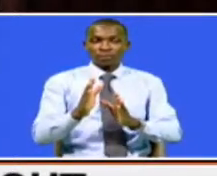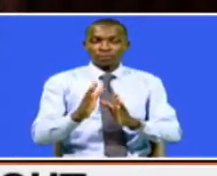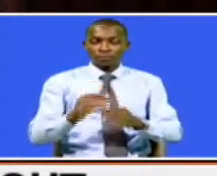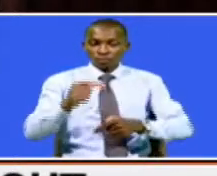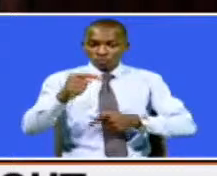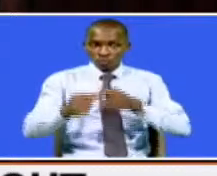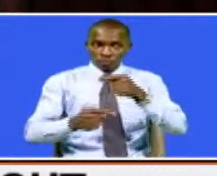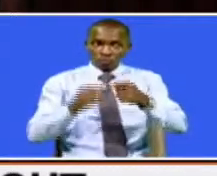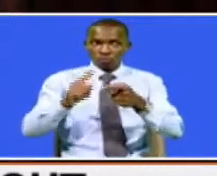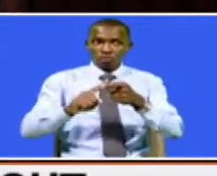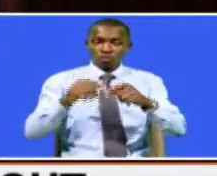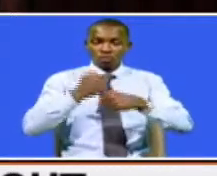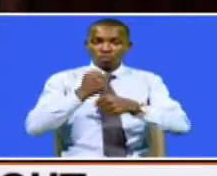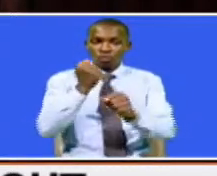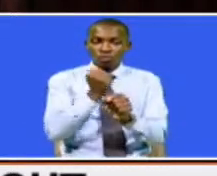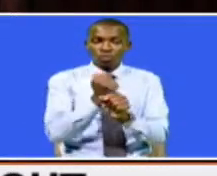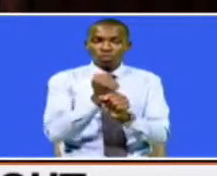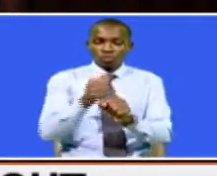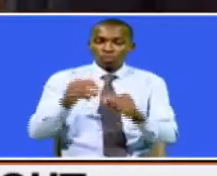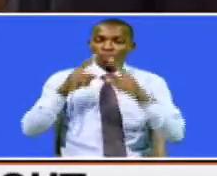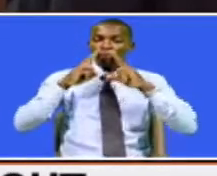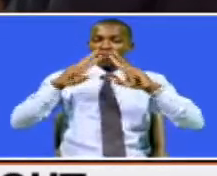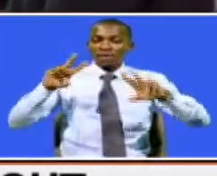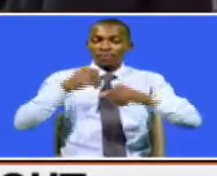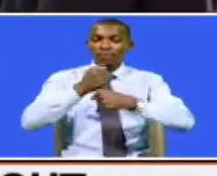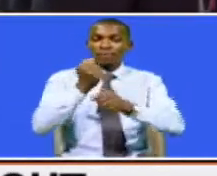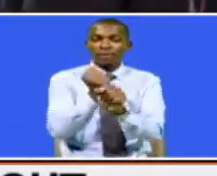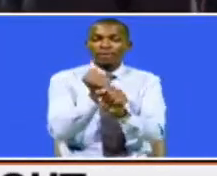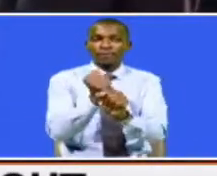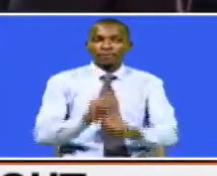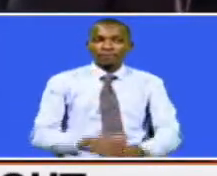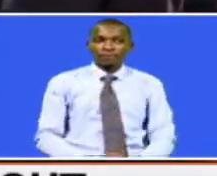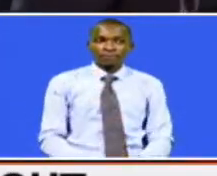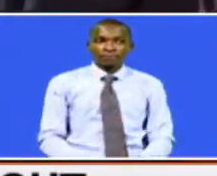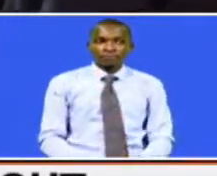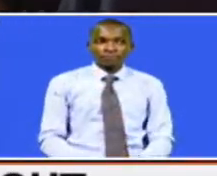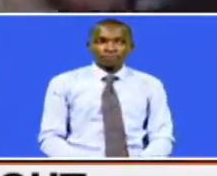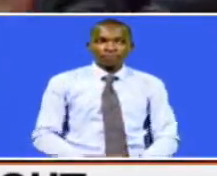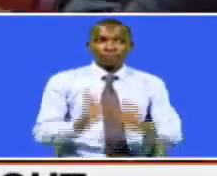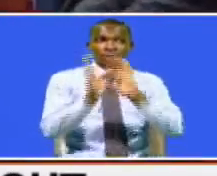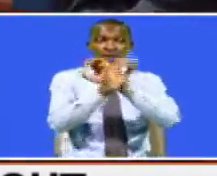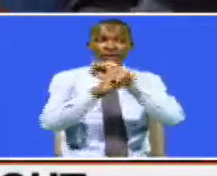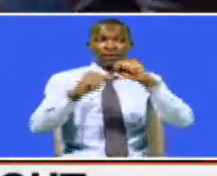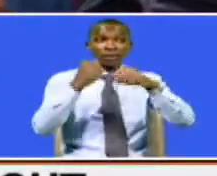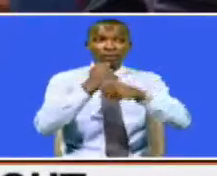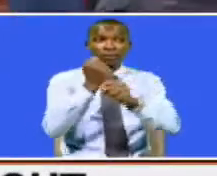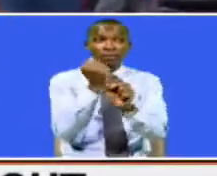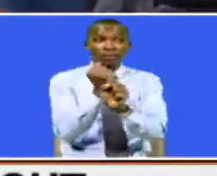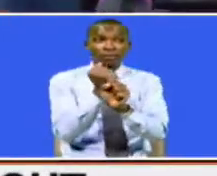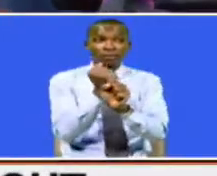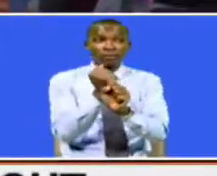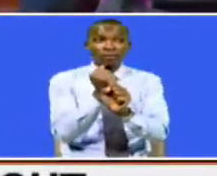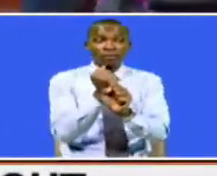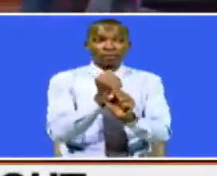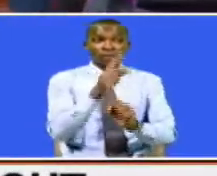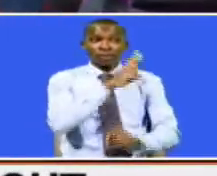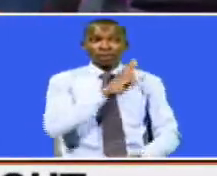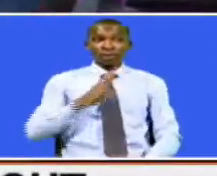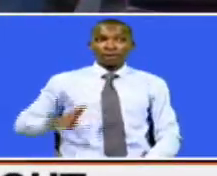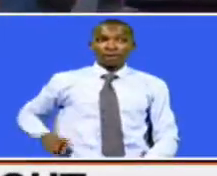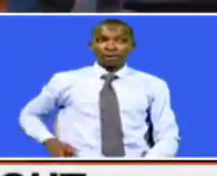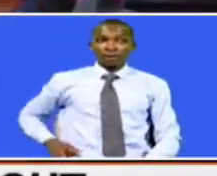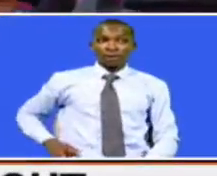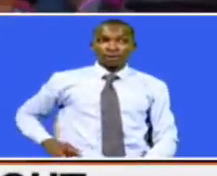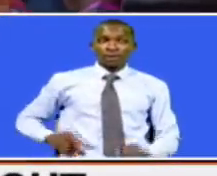continue to play a constructive regional peacemaking role. Later on, the president met with an interfaith delegation that included Anglican